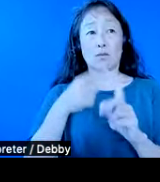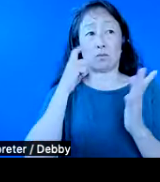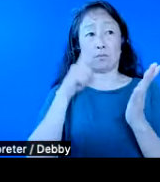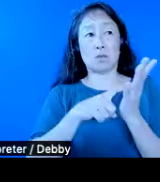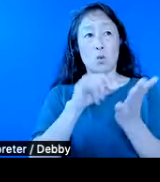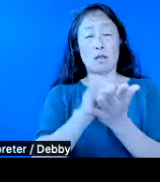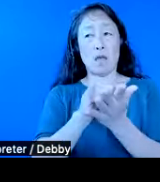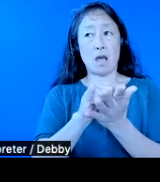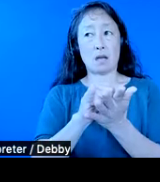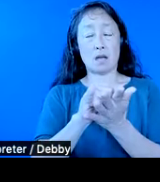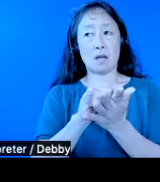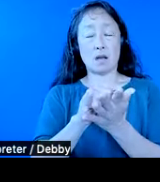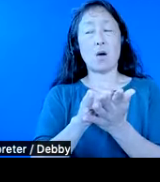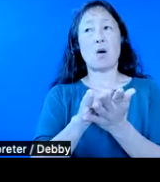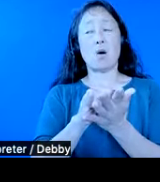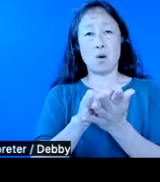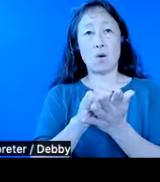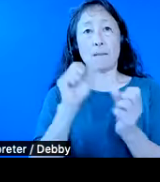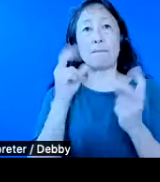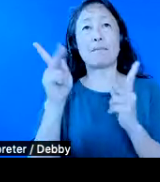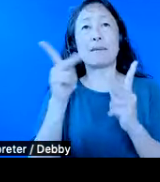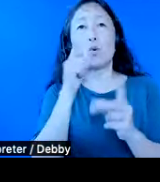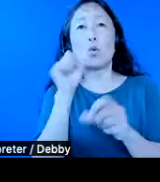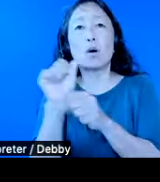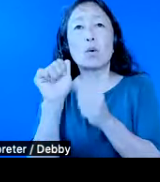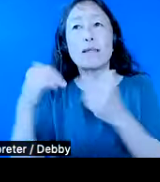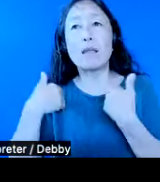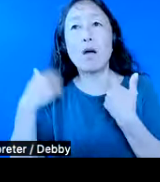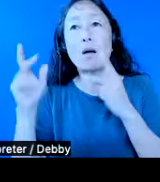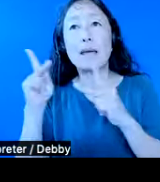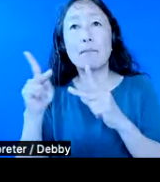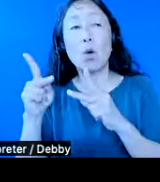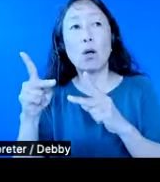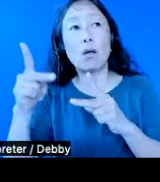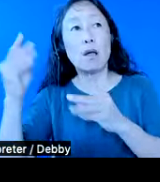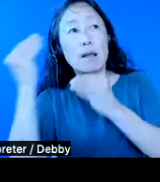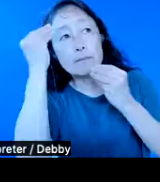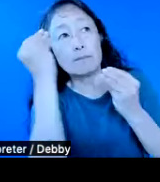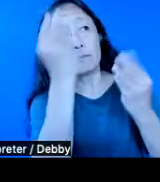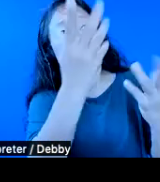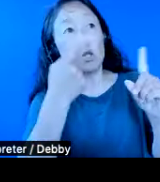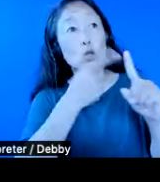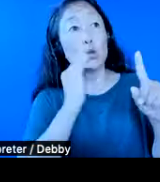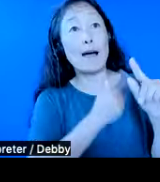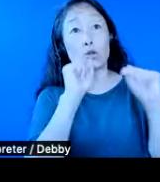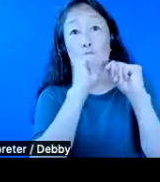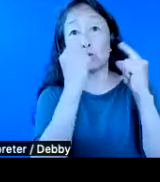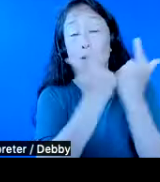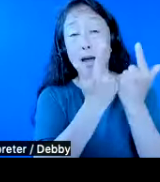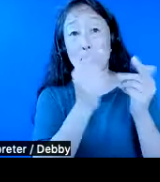our tribal leadership to talk about it and to get help with what was